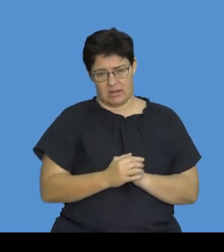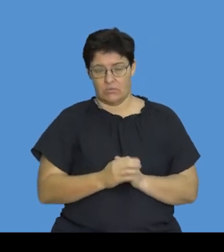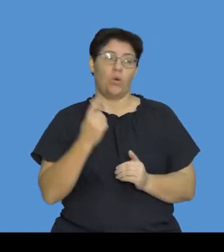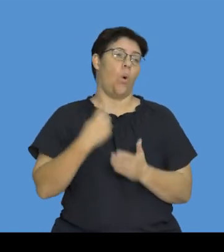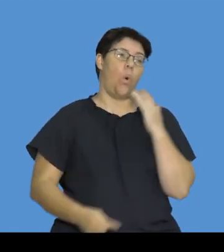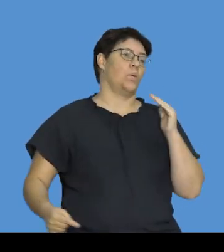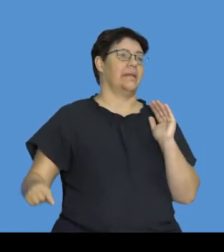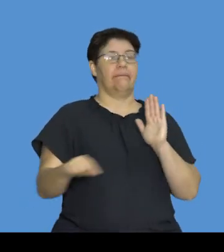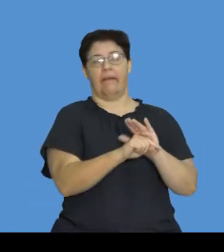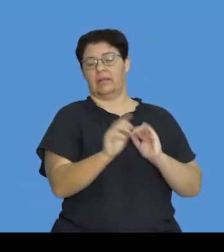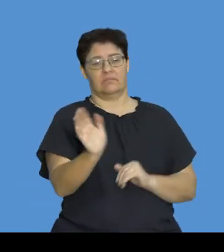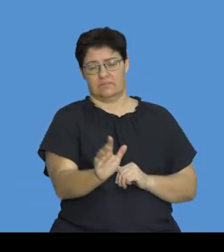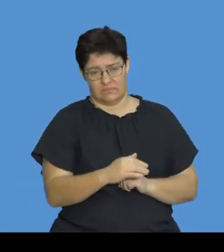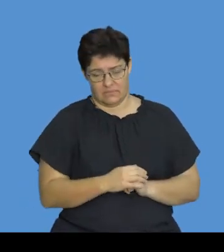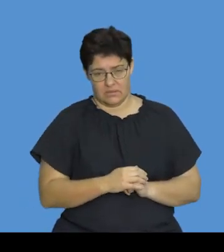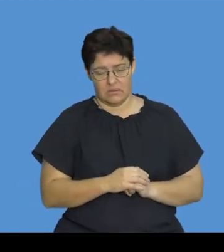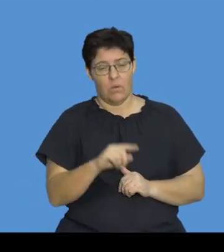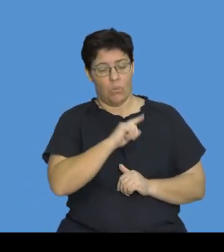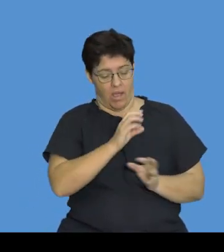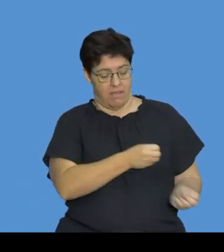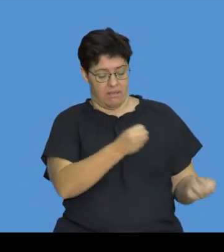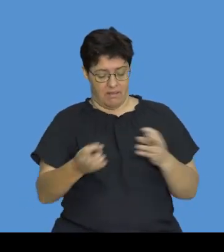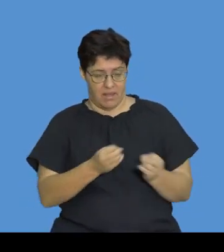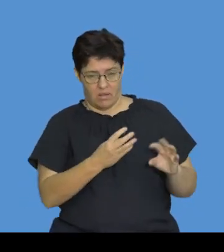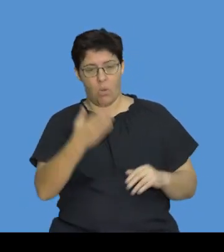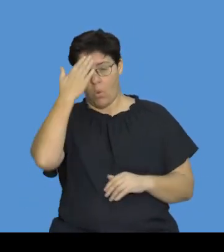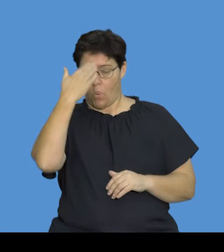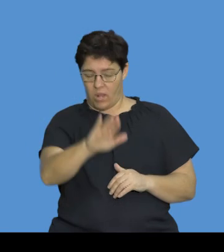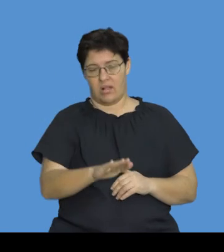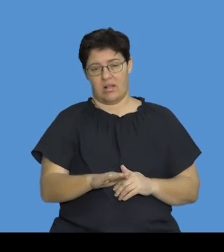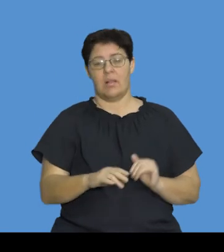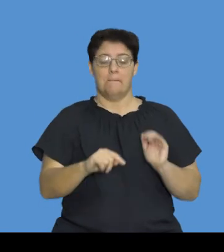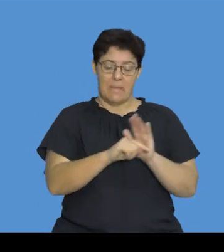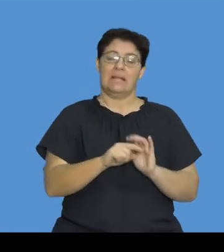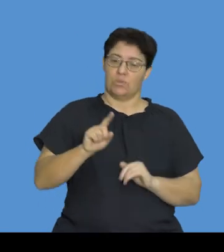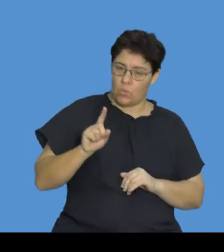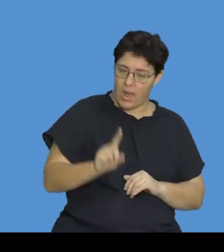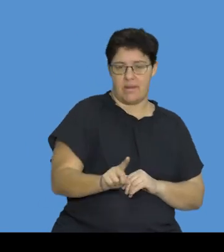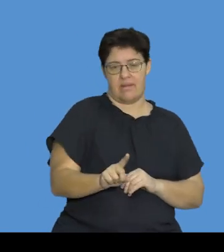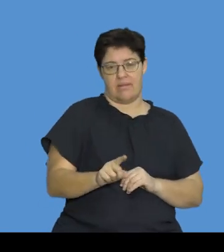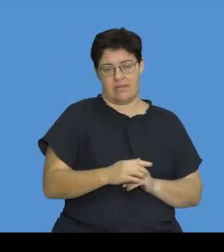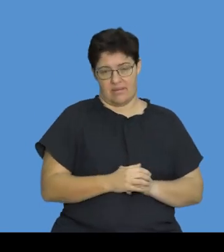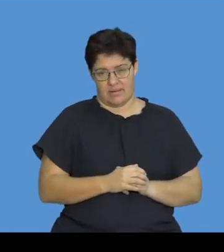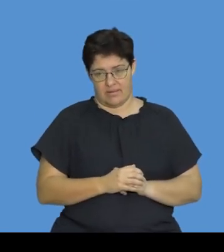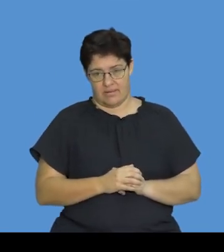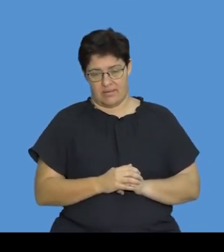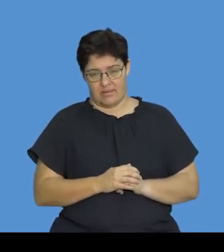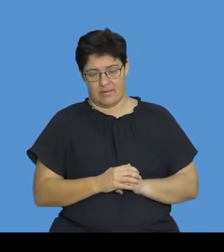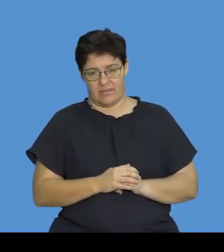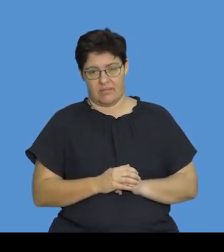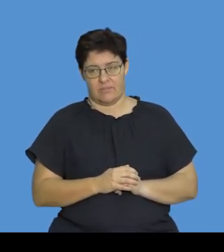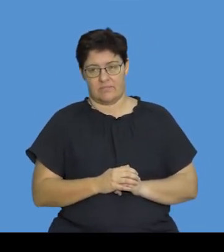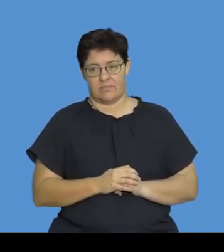just a negative, so that when you are multiplying, you then know and you are clear as to what exactly are you